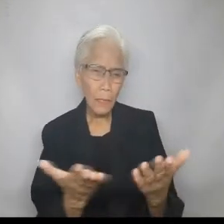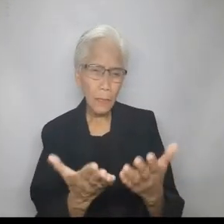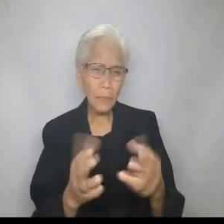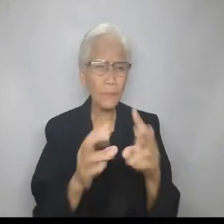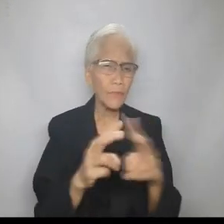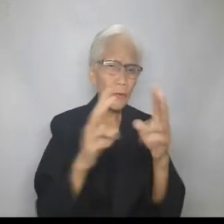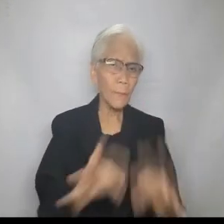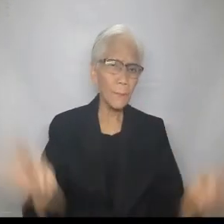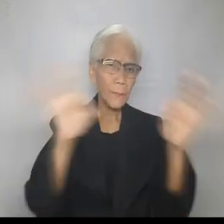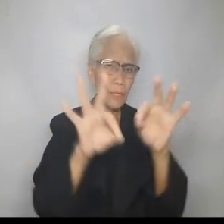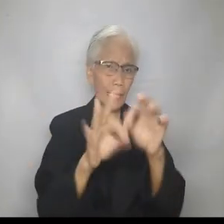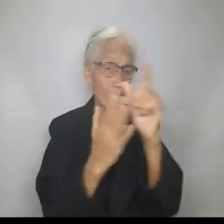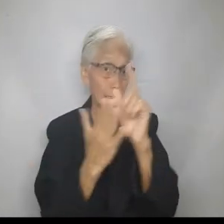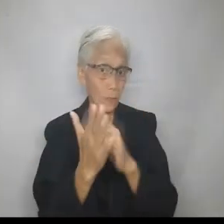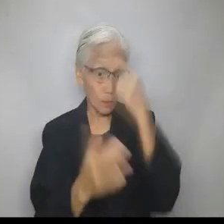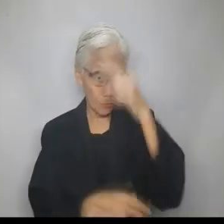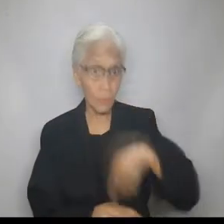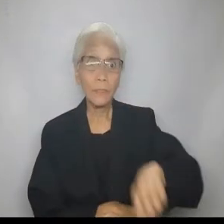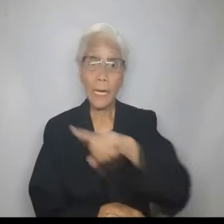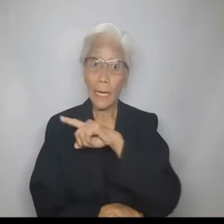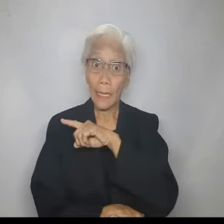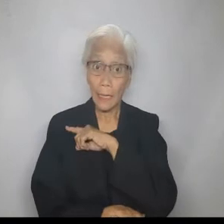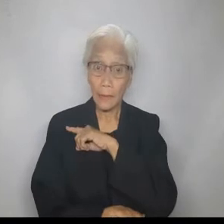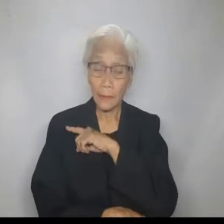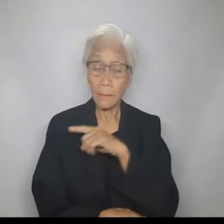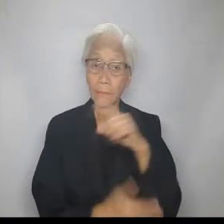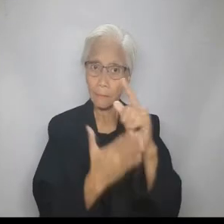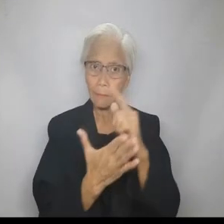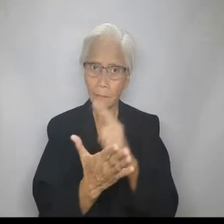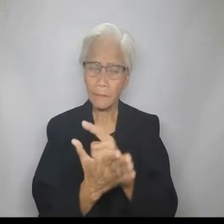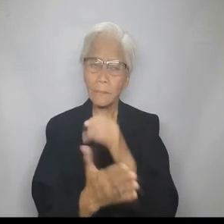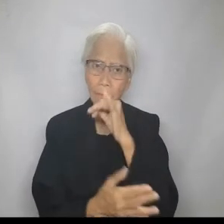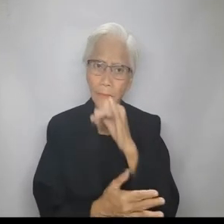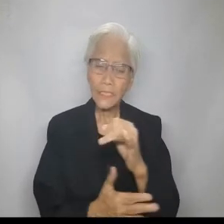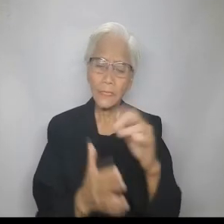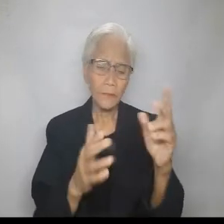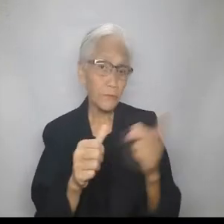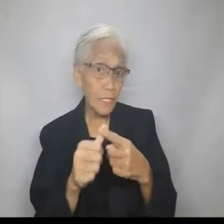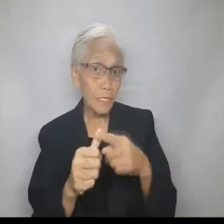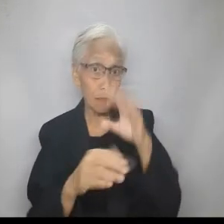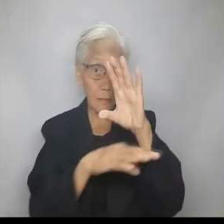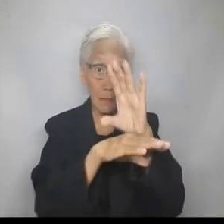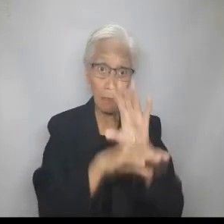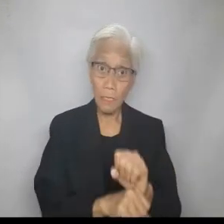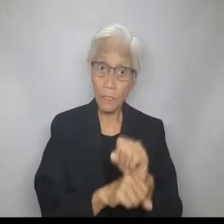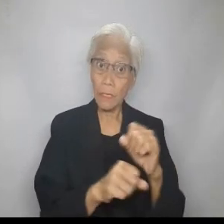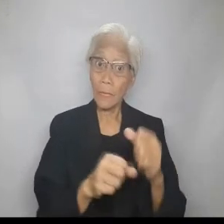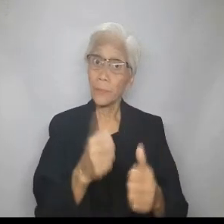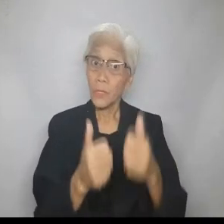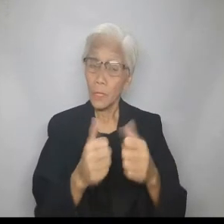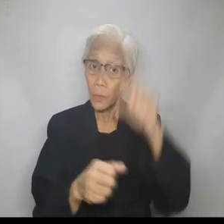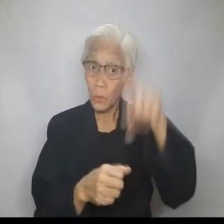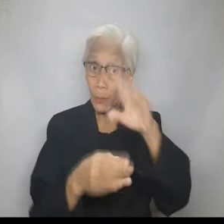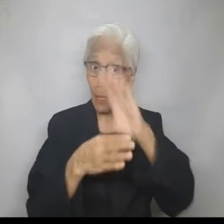home a very important lesson for all of us Christians. The lesson is this: the first condition that needs